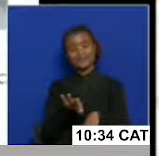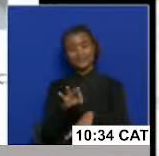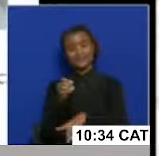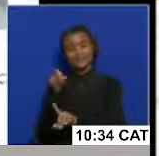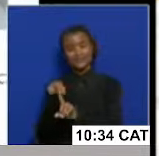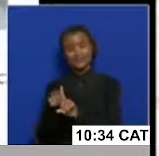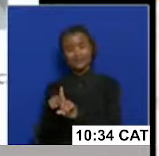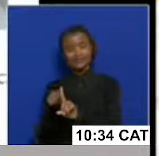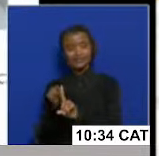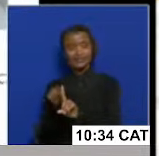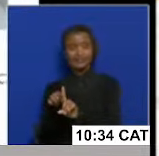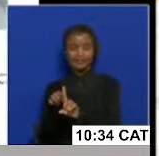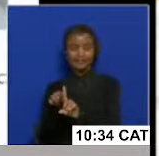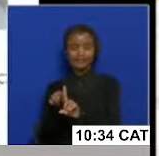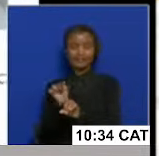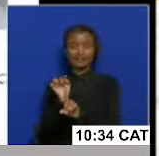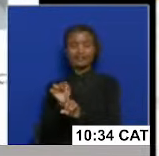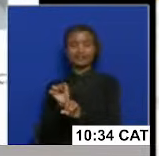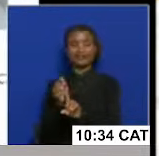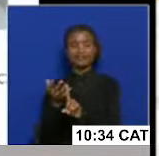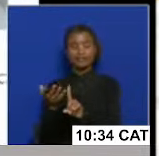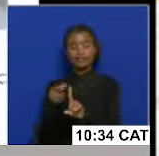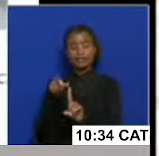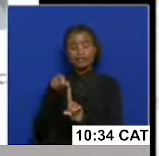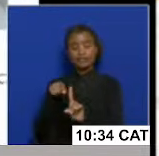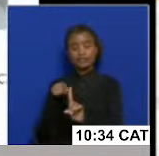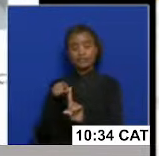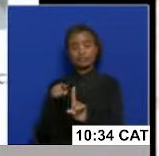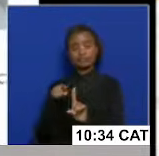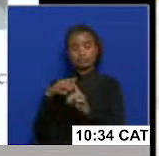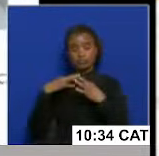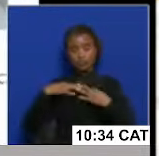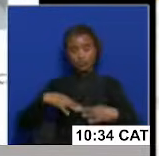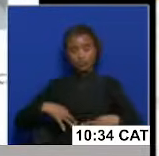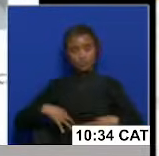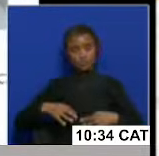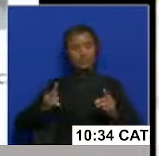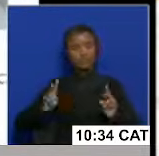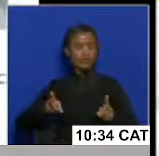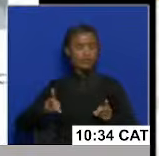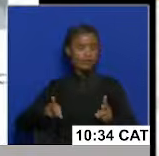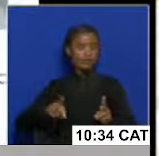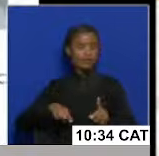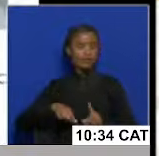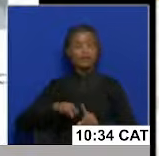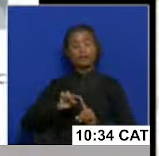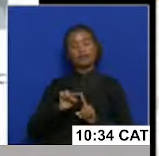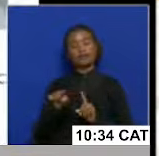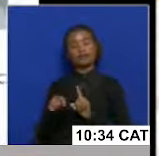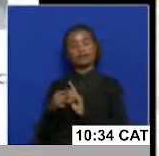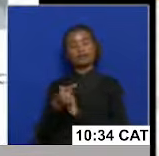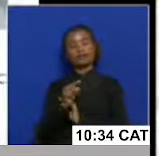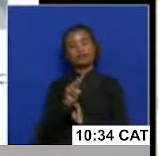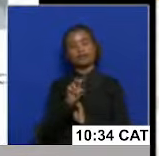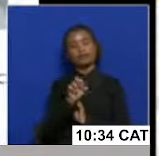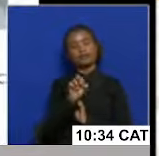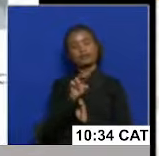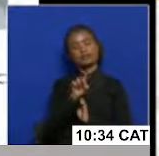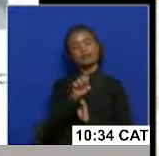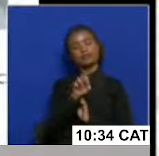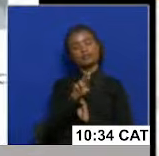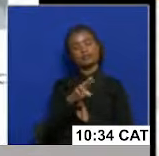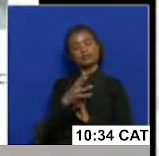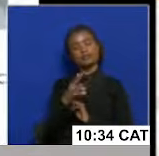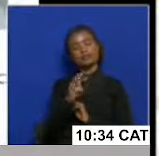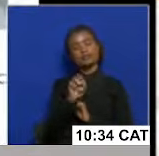the civilian guy, Mr. Andy van der Walt. Thank you, Witness K. Can